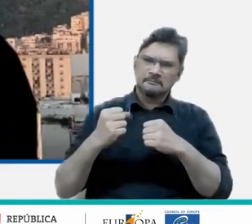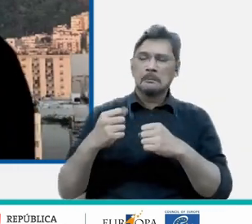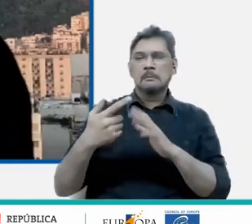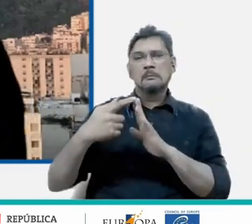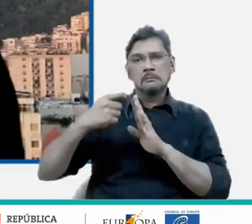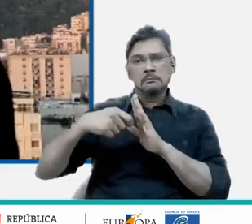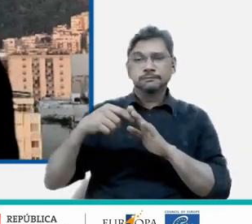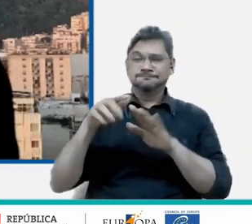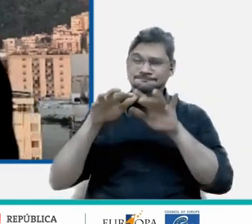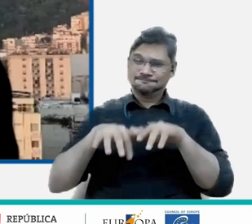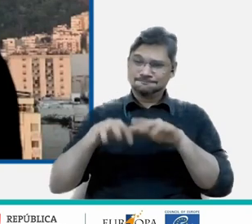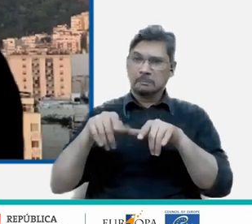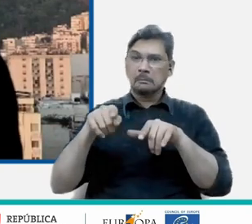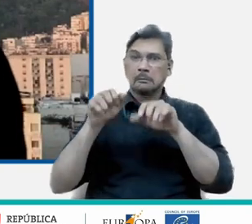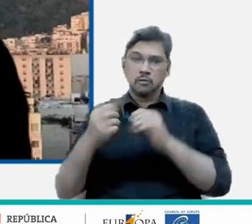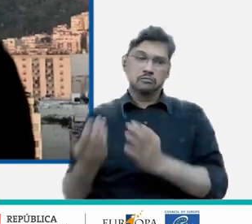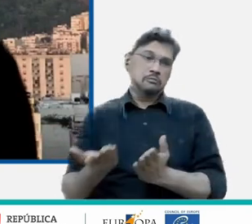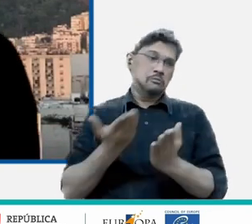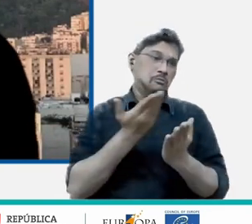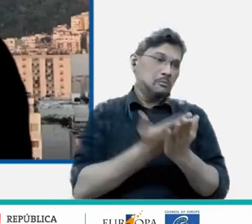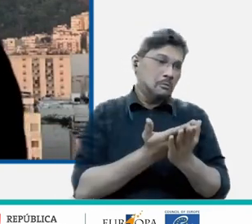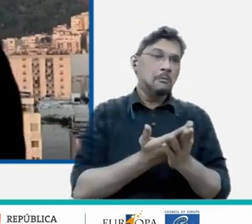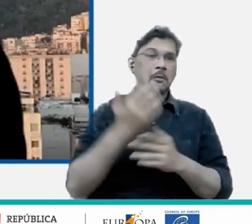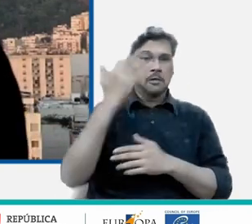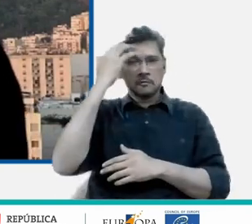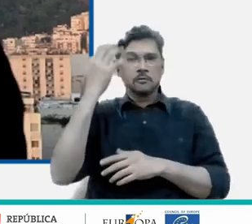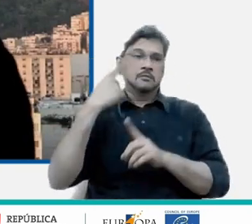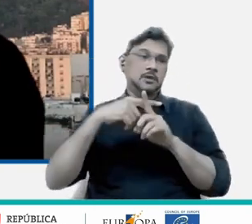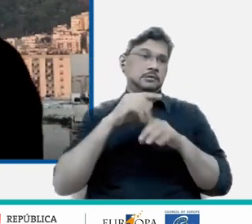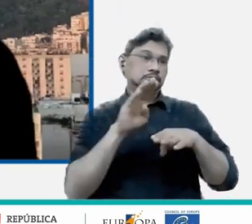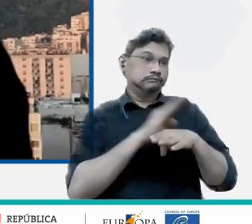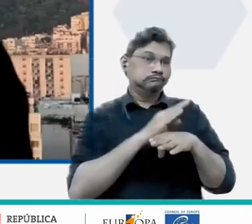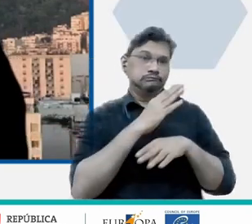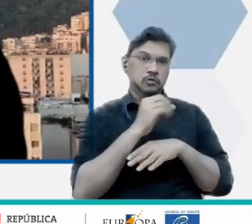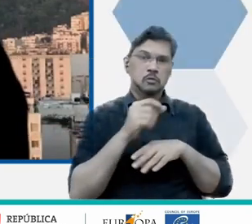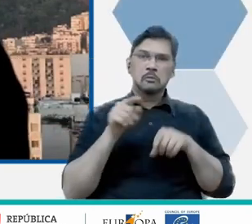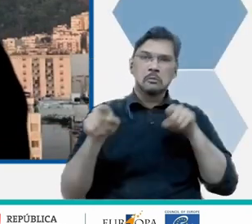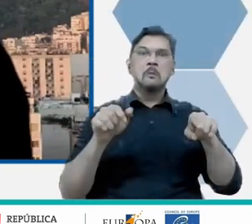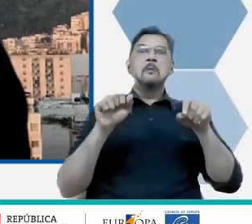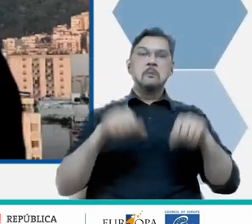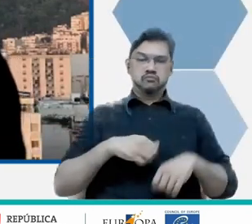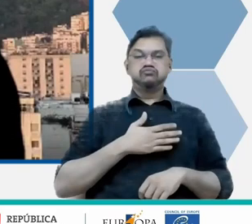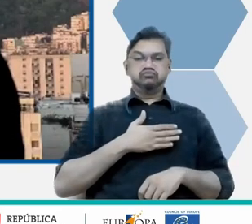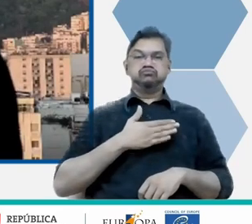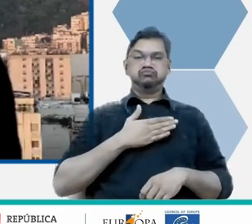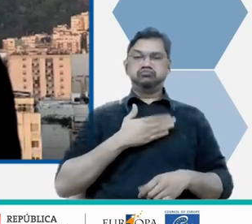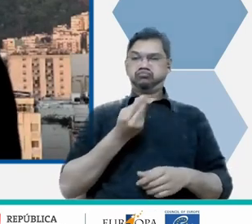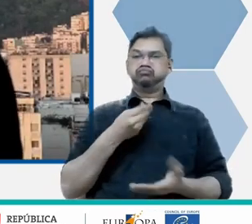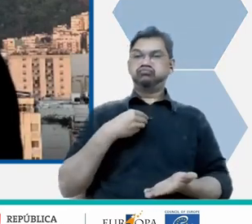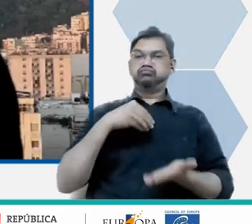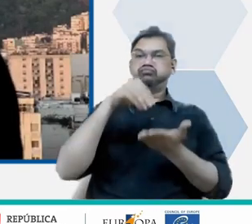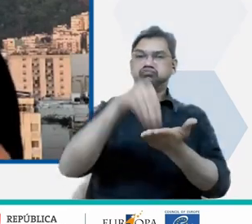private financiers. So the preparation of what we call in this area bankable projects at the subnational level requires often